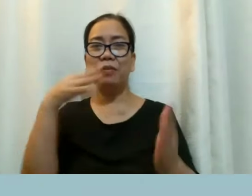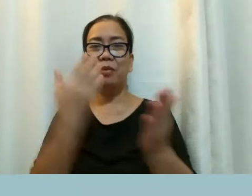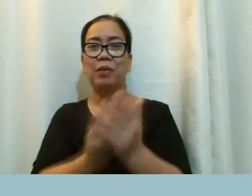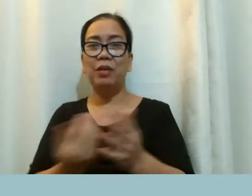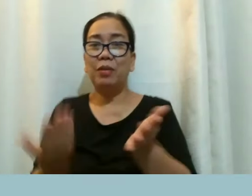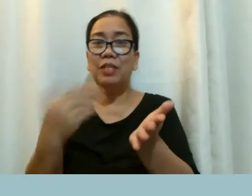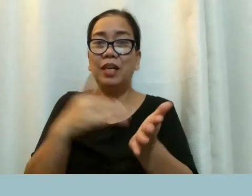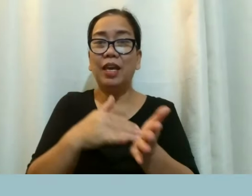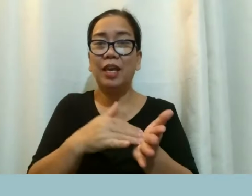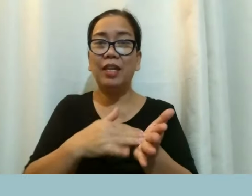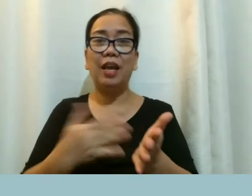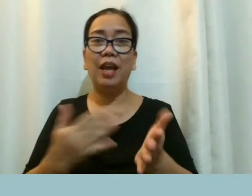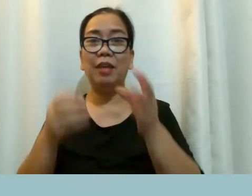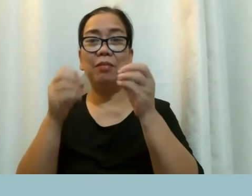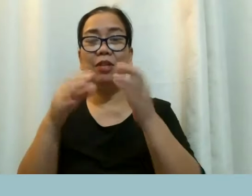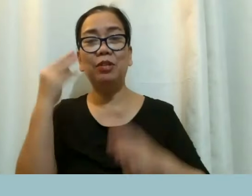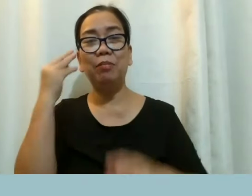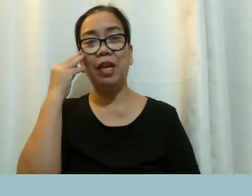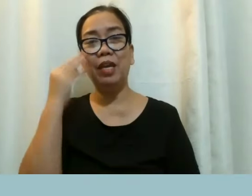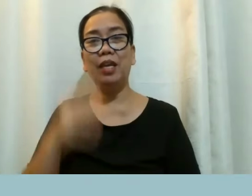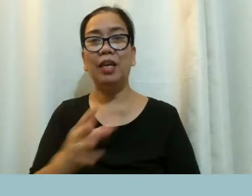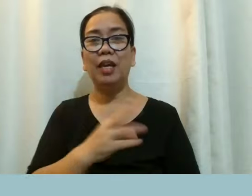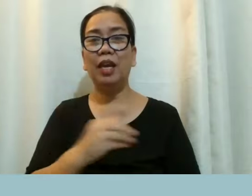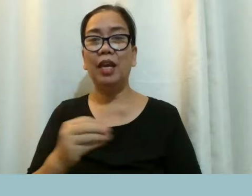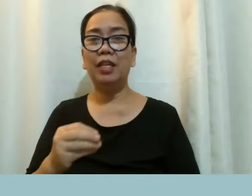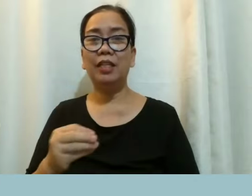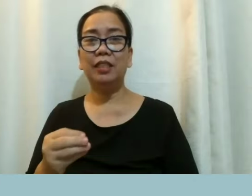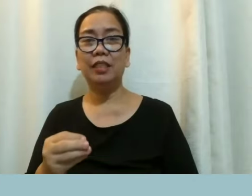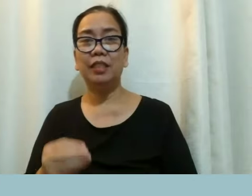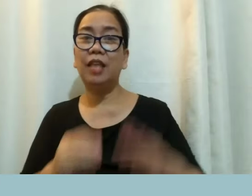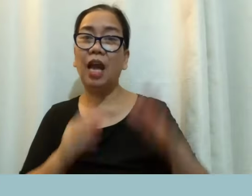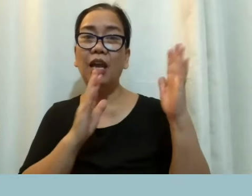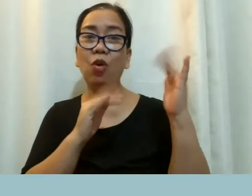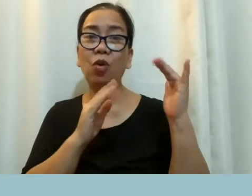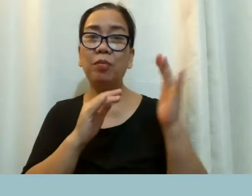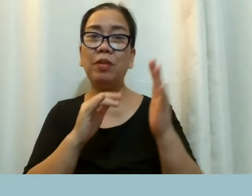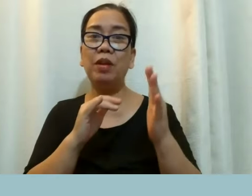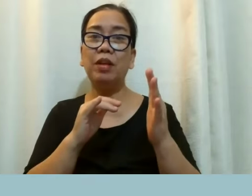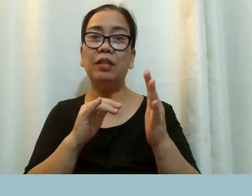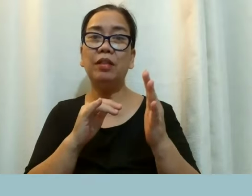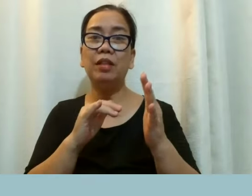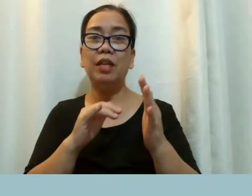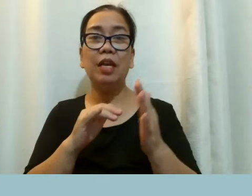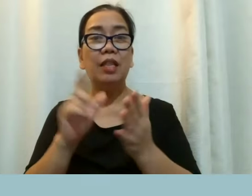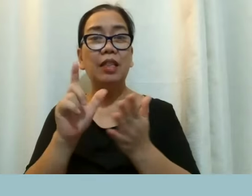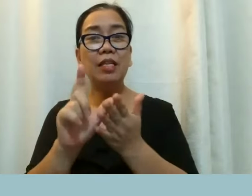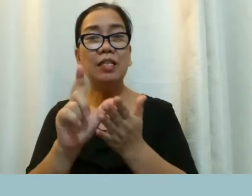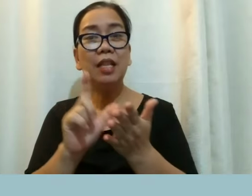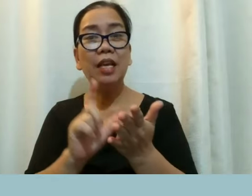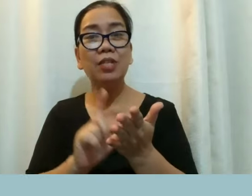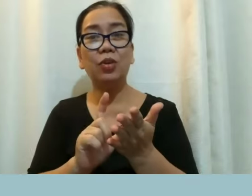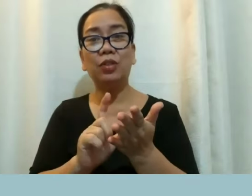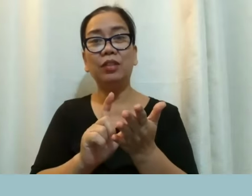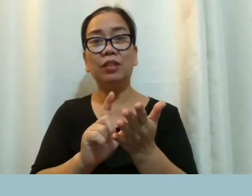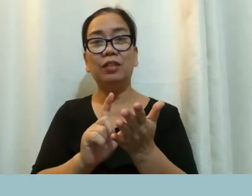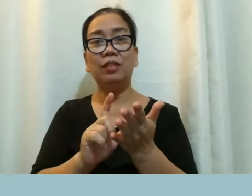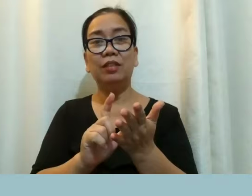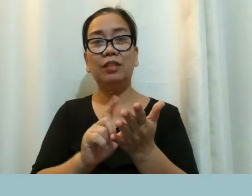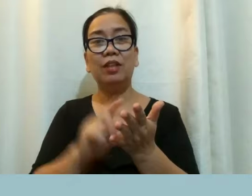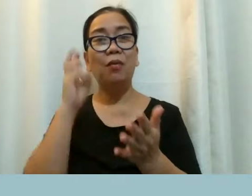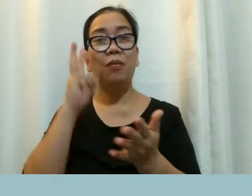Hello everyone, once again, I am Teacher May and I hope that this